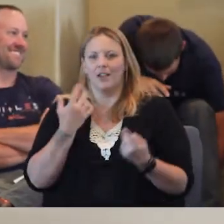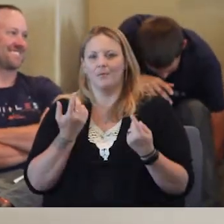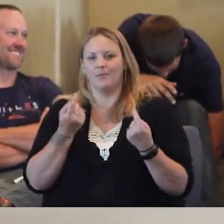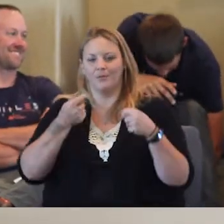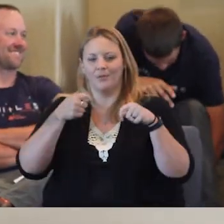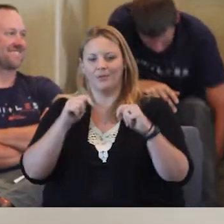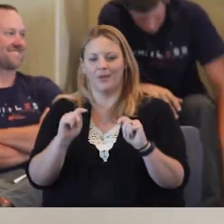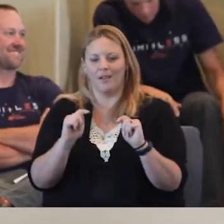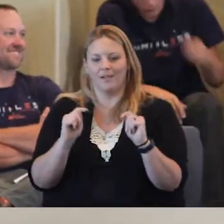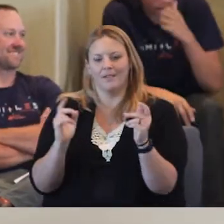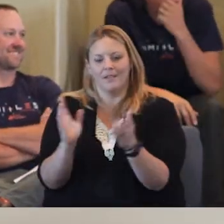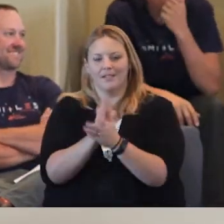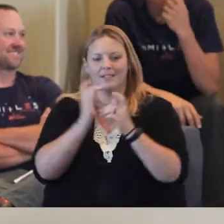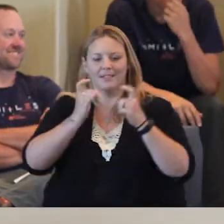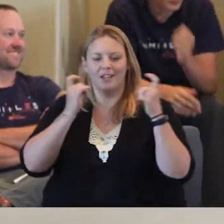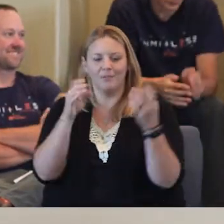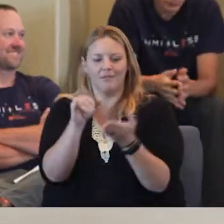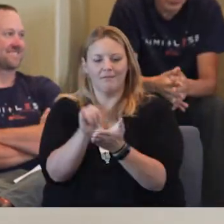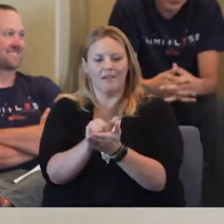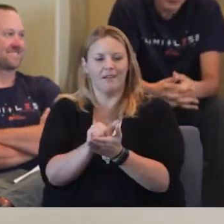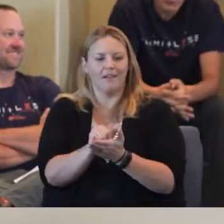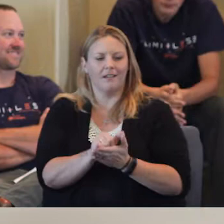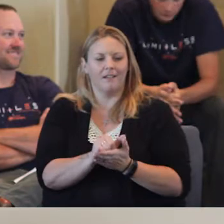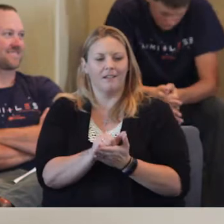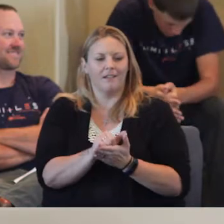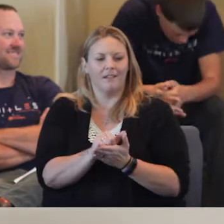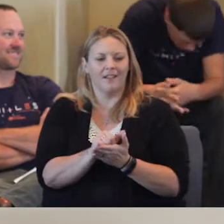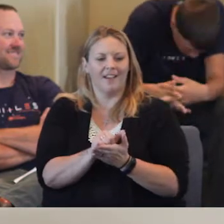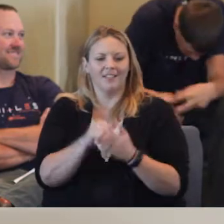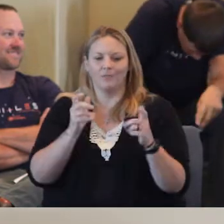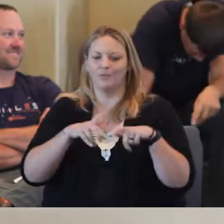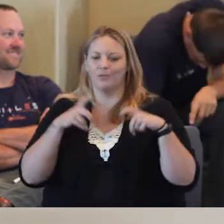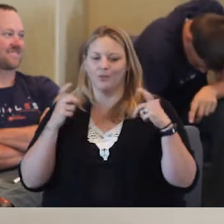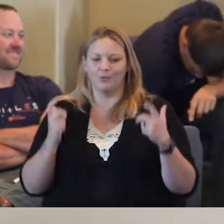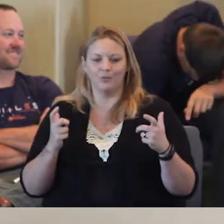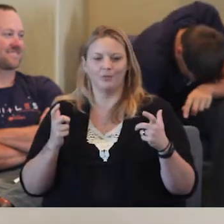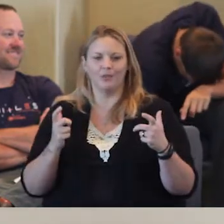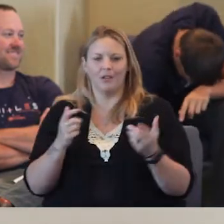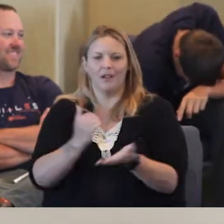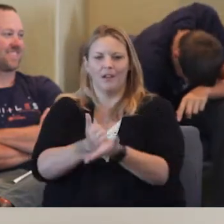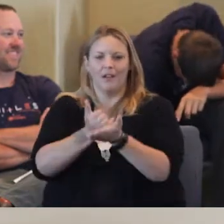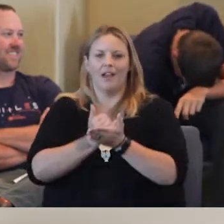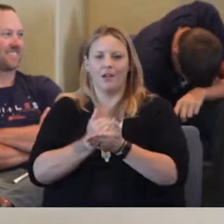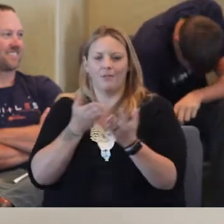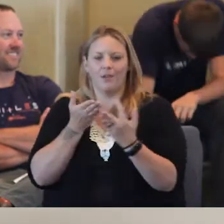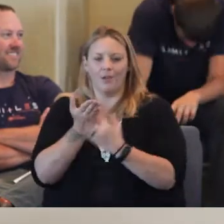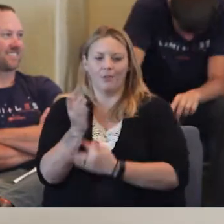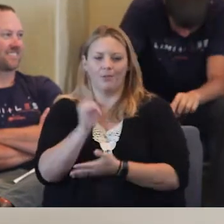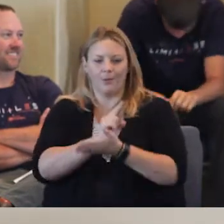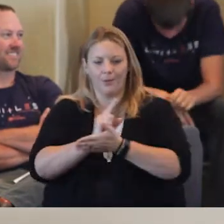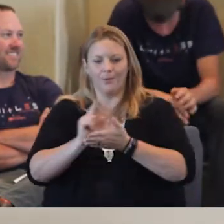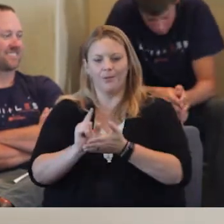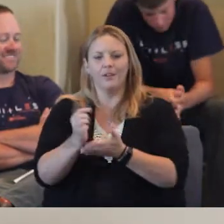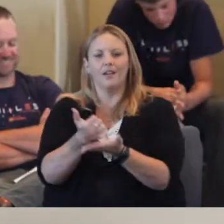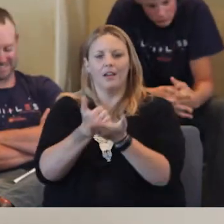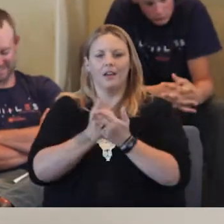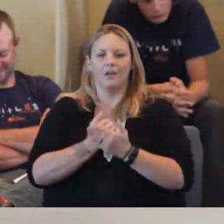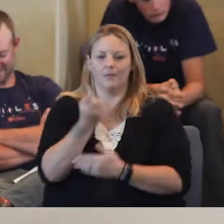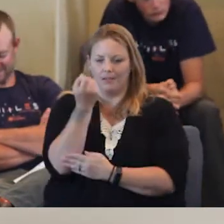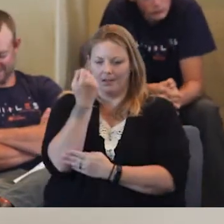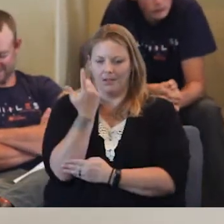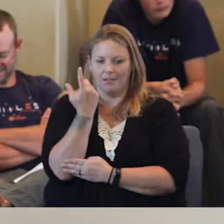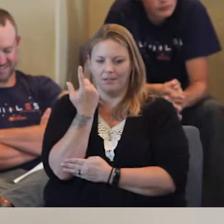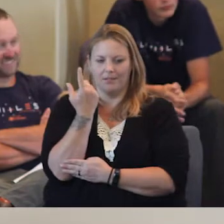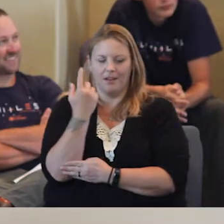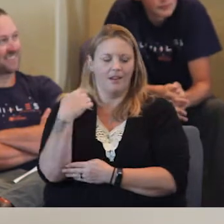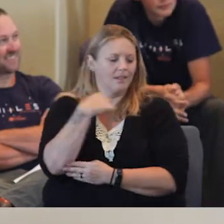So I've been trying to celebrate that because it's just been huge, and it helped me throughout the week, and it helped